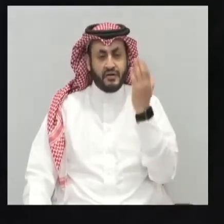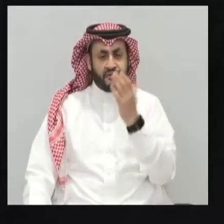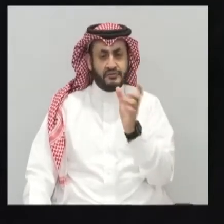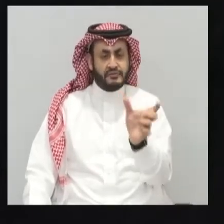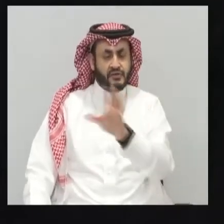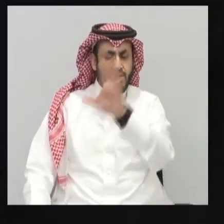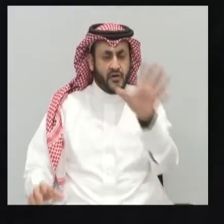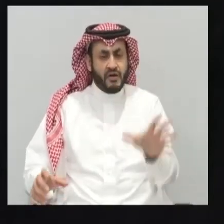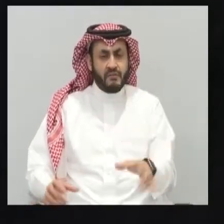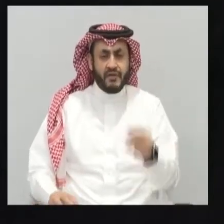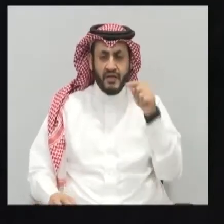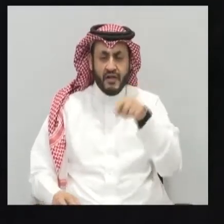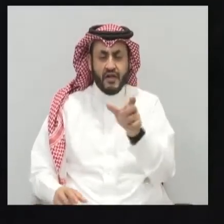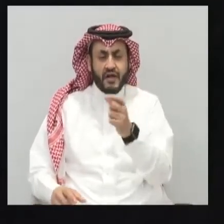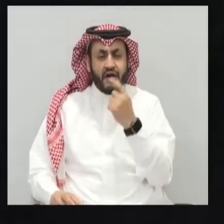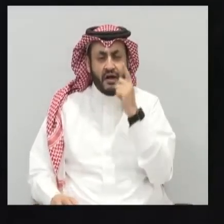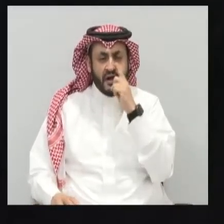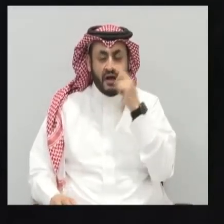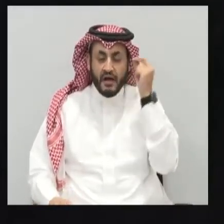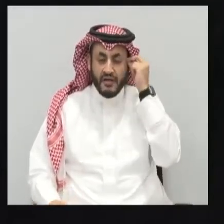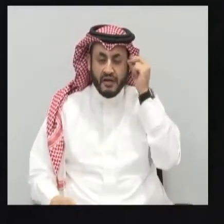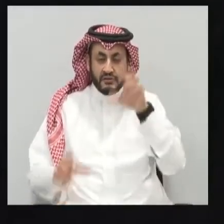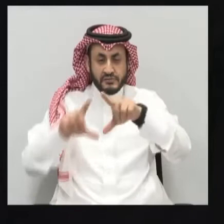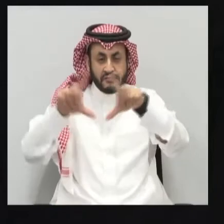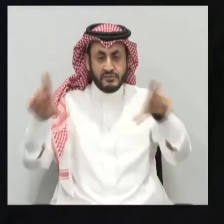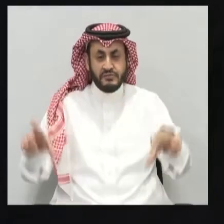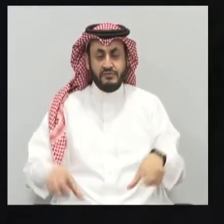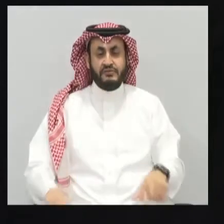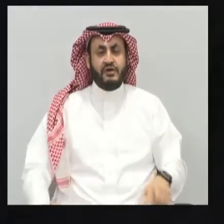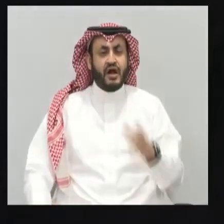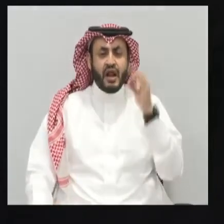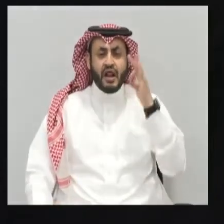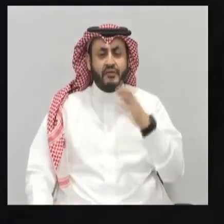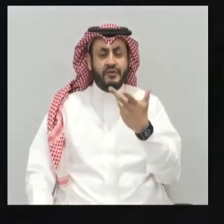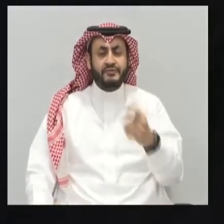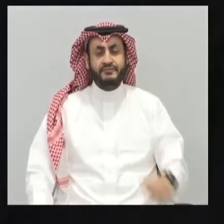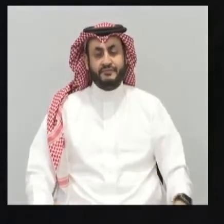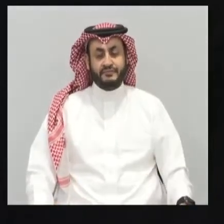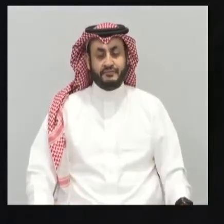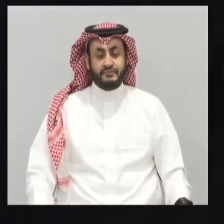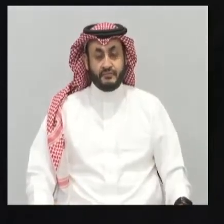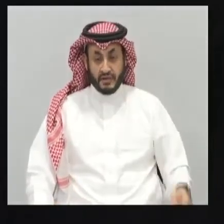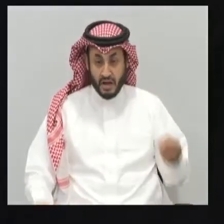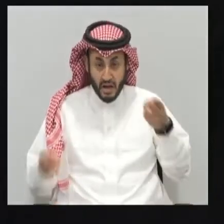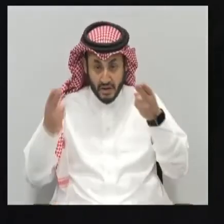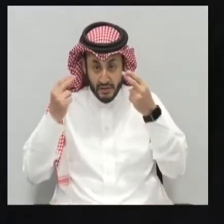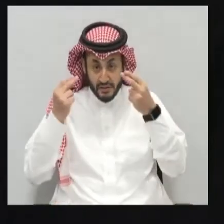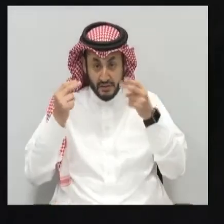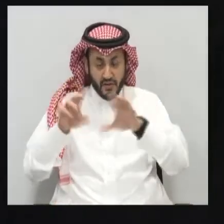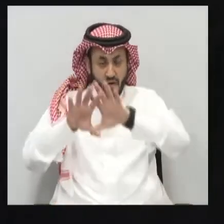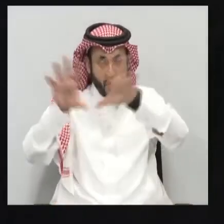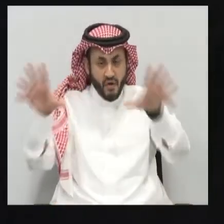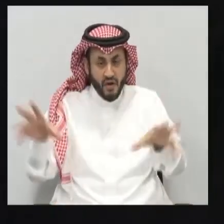the context of this sentence. Here we have the word screams. What is the meaning of the word screams? Pay attention to the